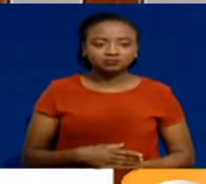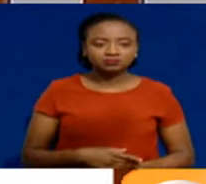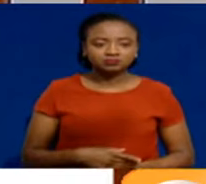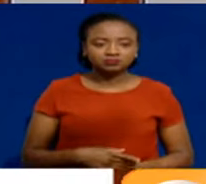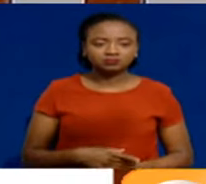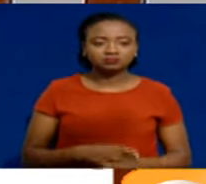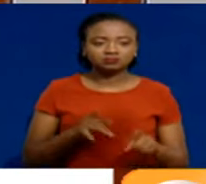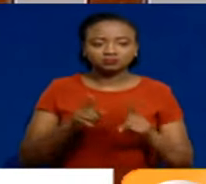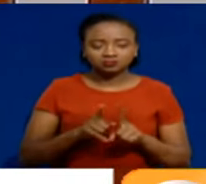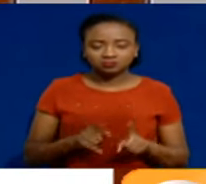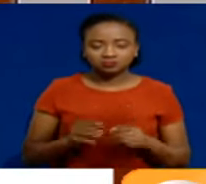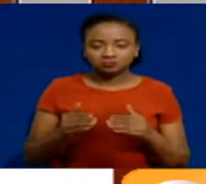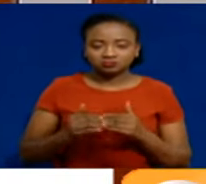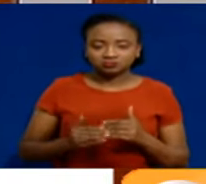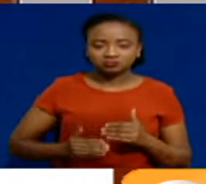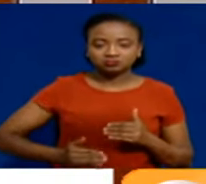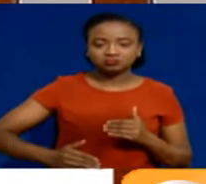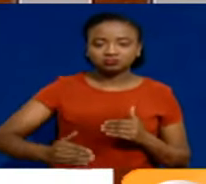we move closer to